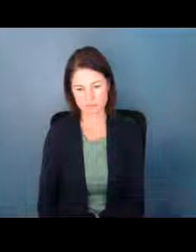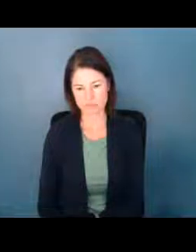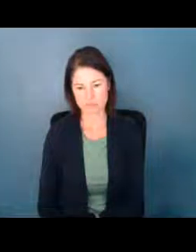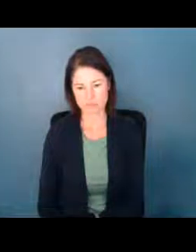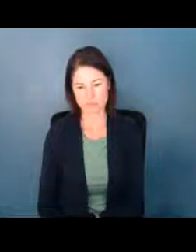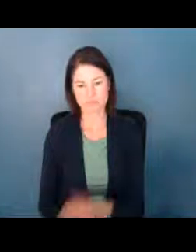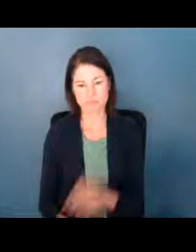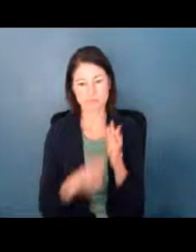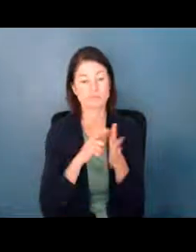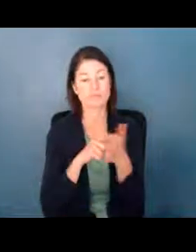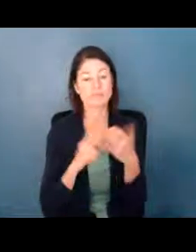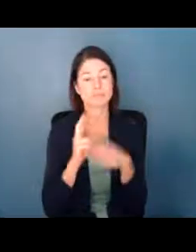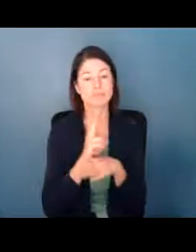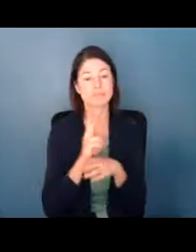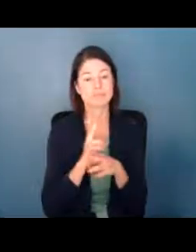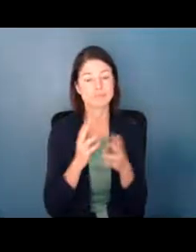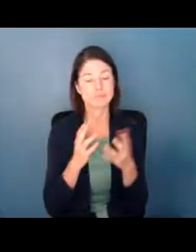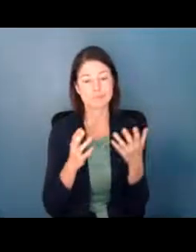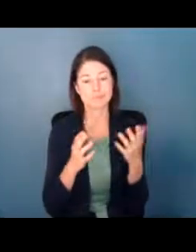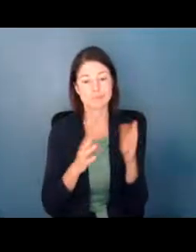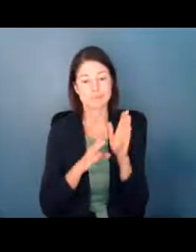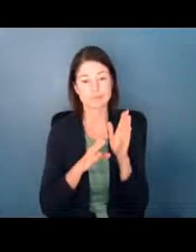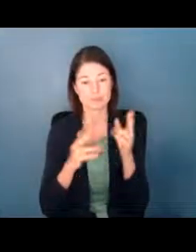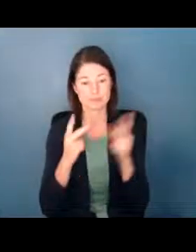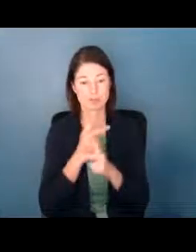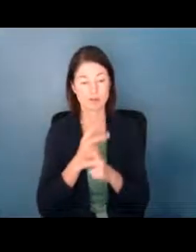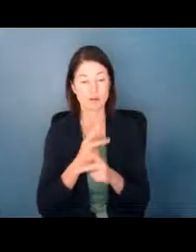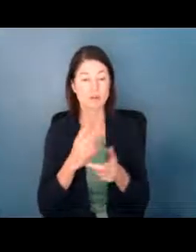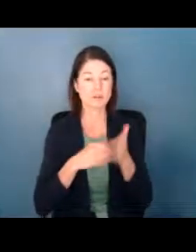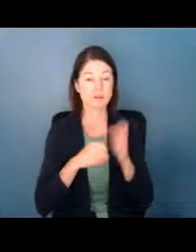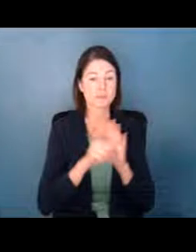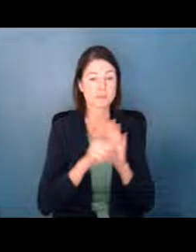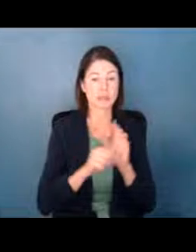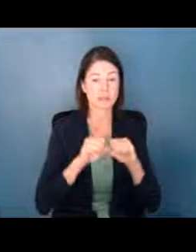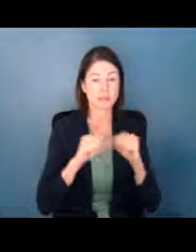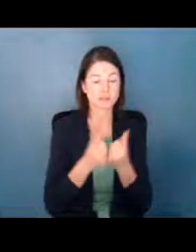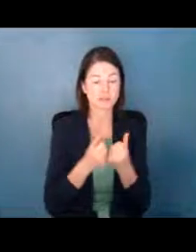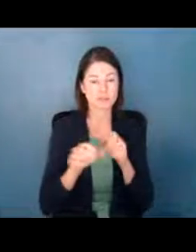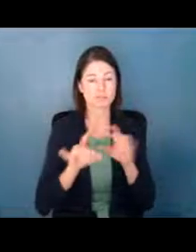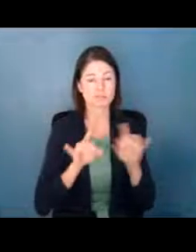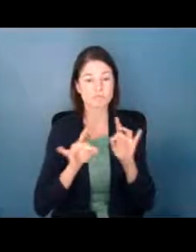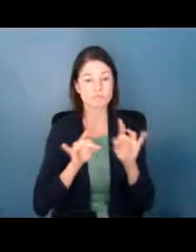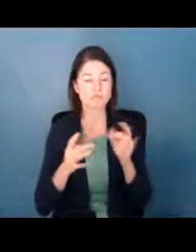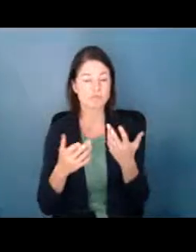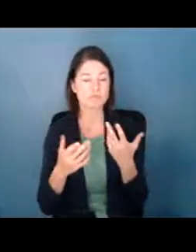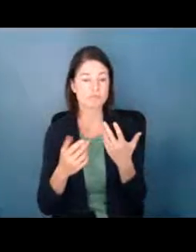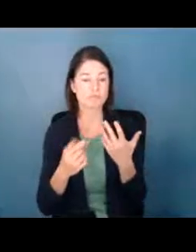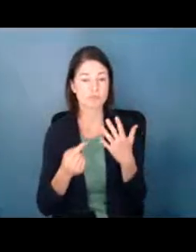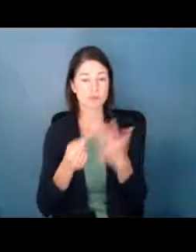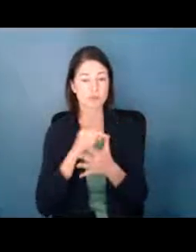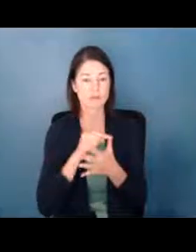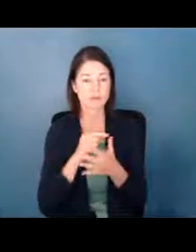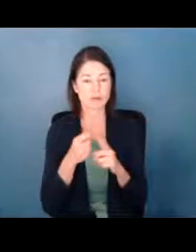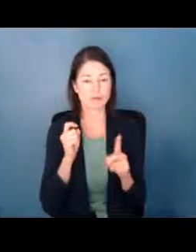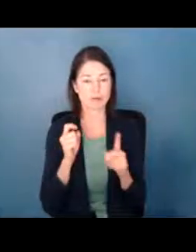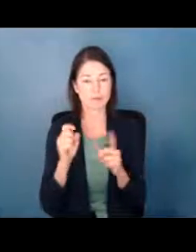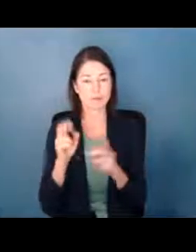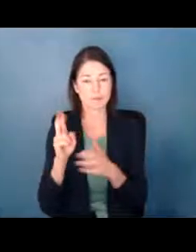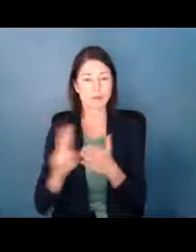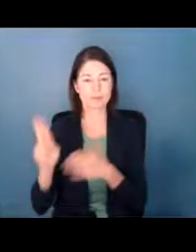agencies developed evaluation criteria, selection criteria with Dr. Jen Giuliano from the University of